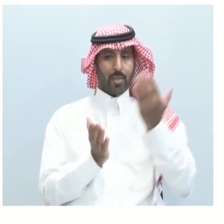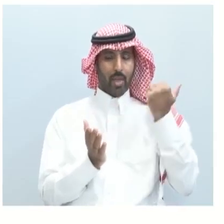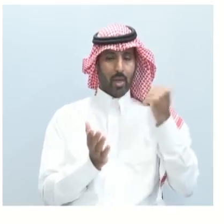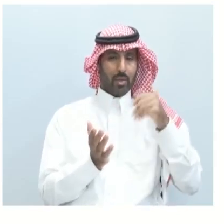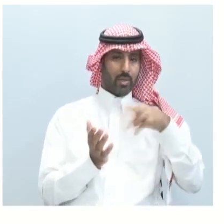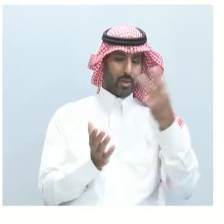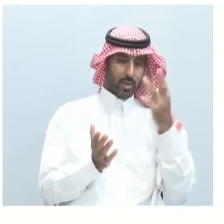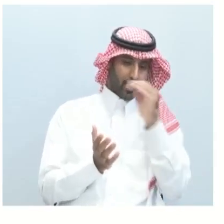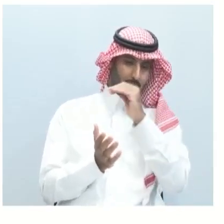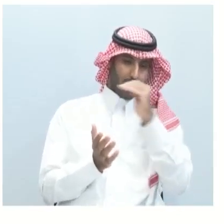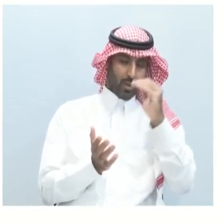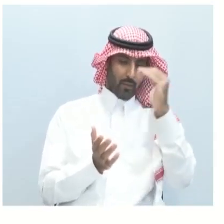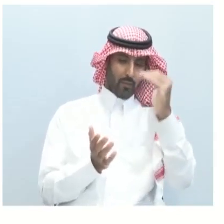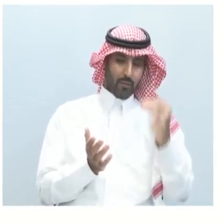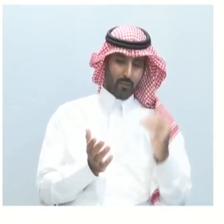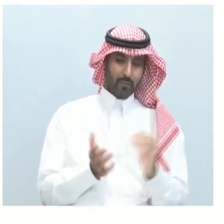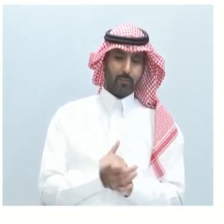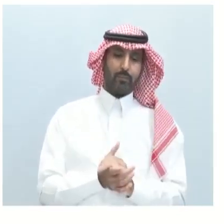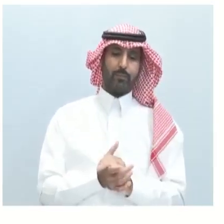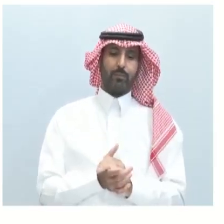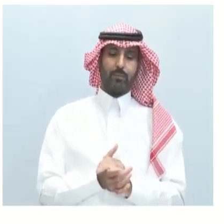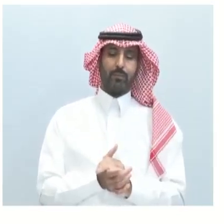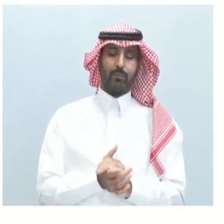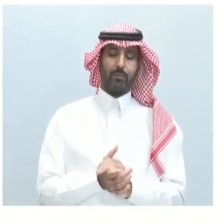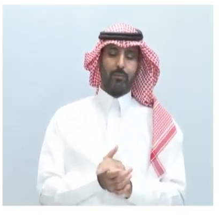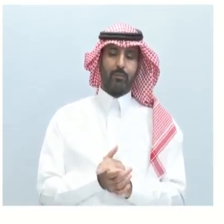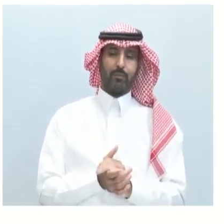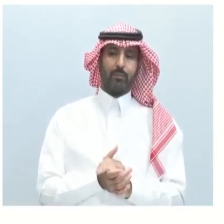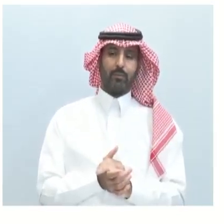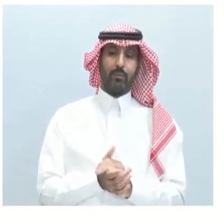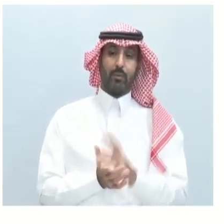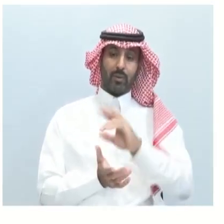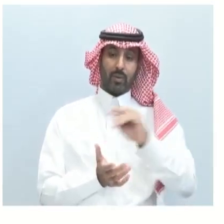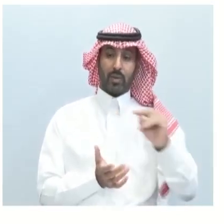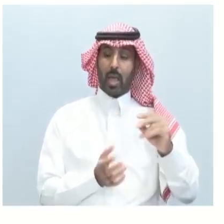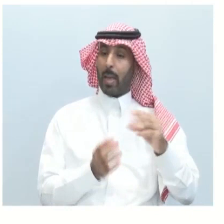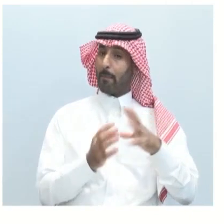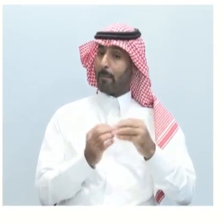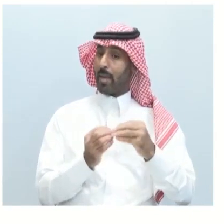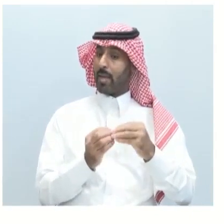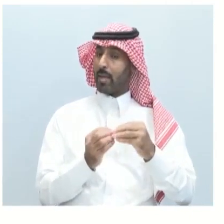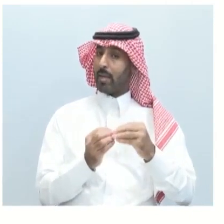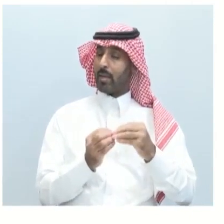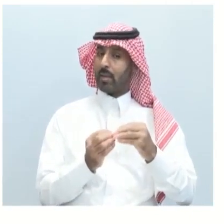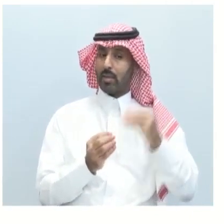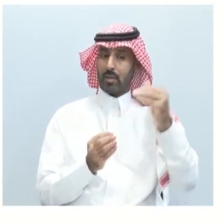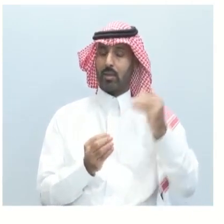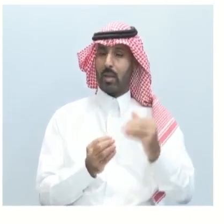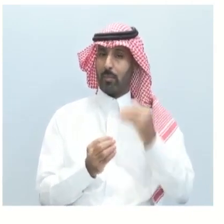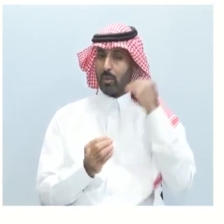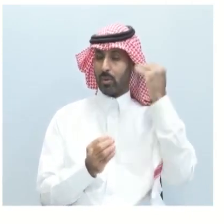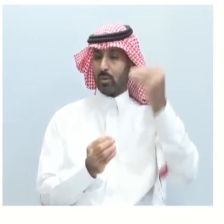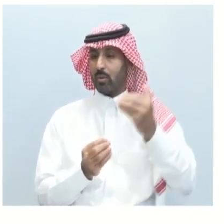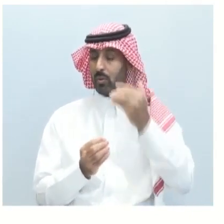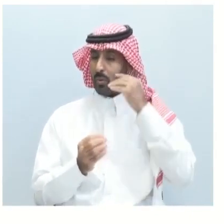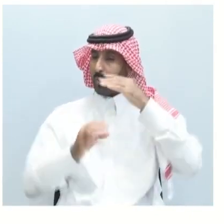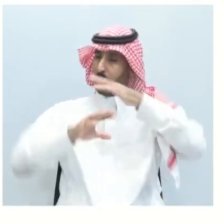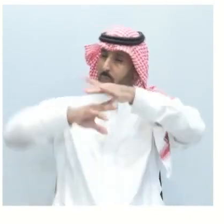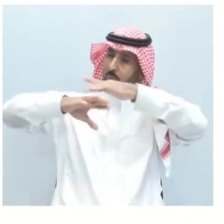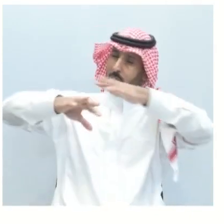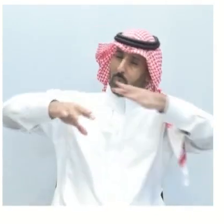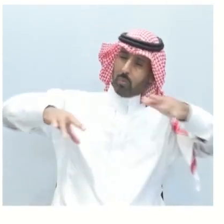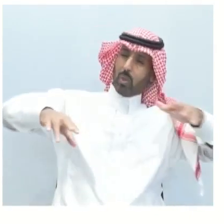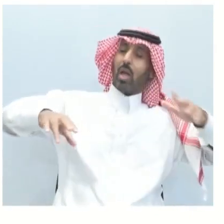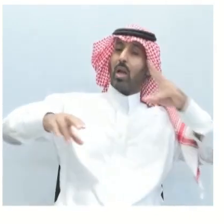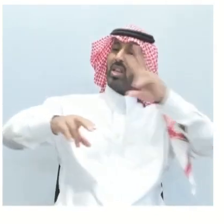three phrases in our conversation. Now when we say on the same wavelength, now again, just imagine that there is a wave. We are